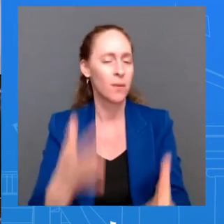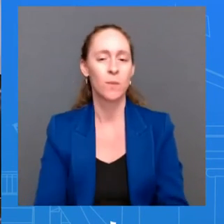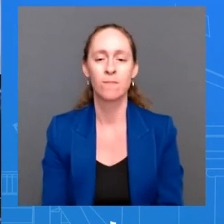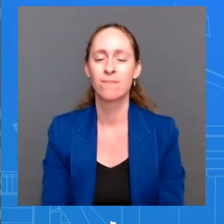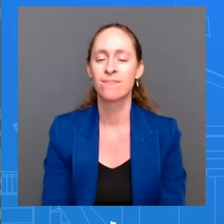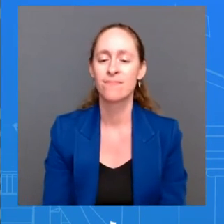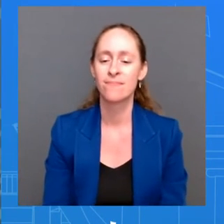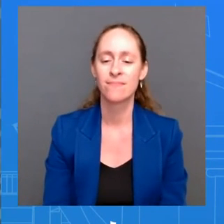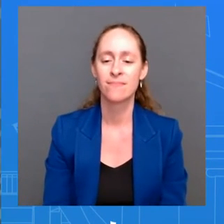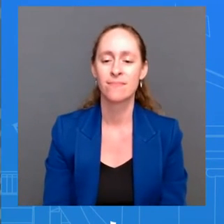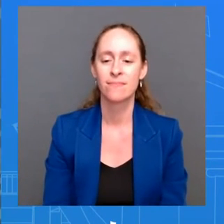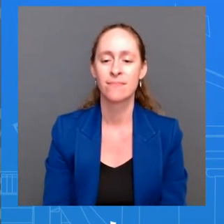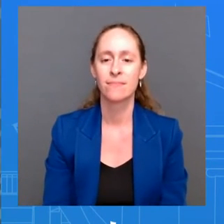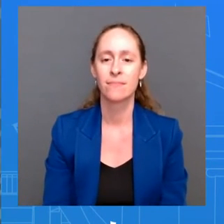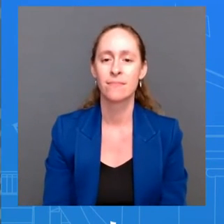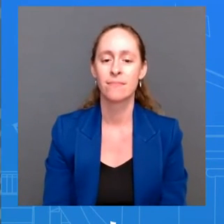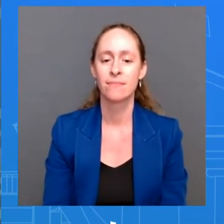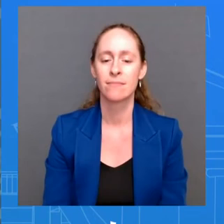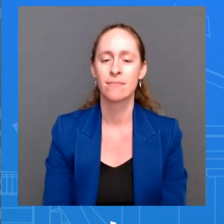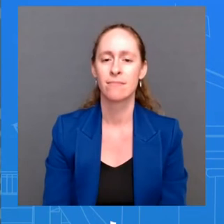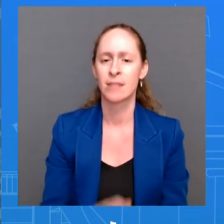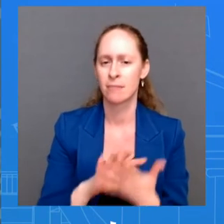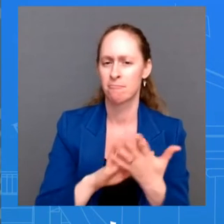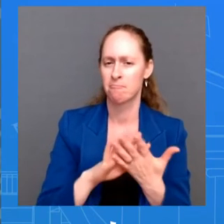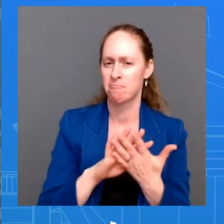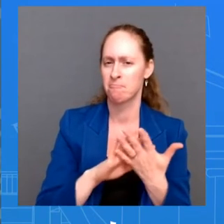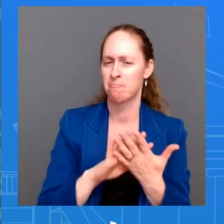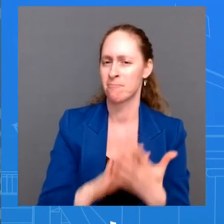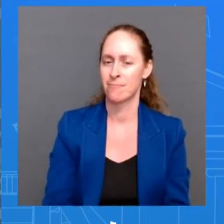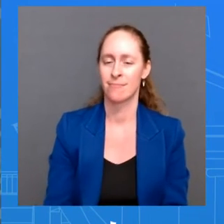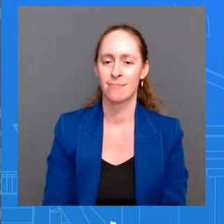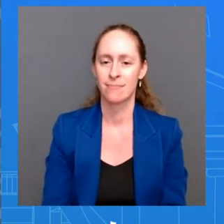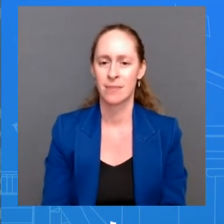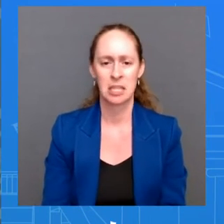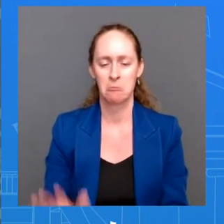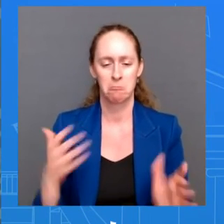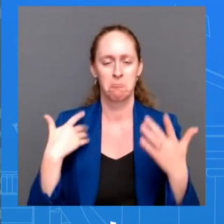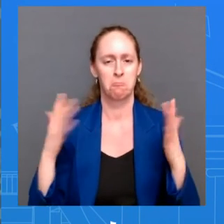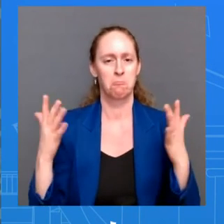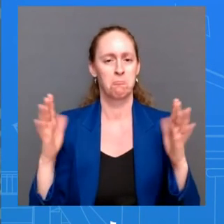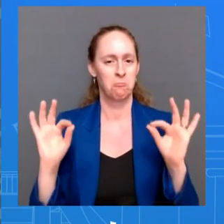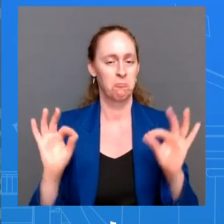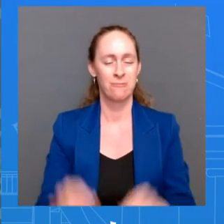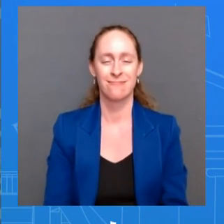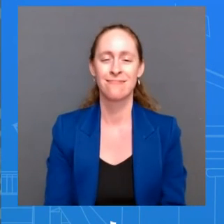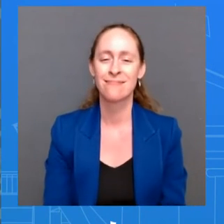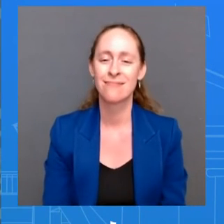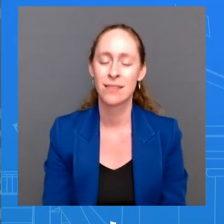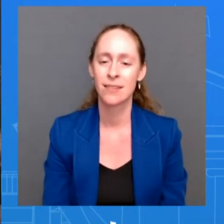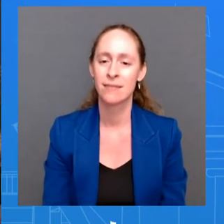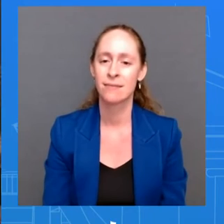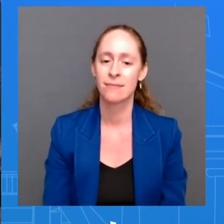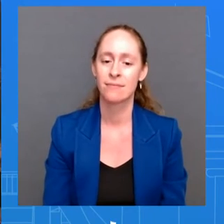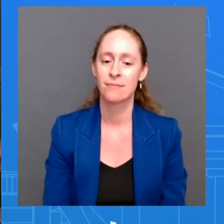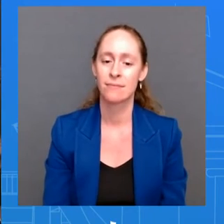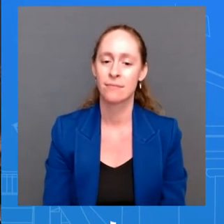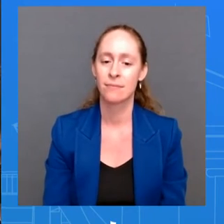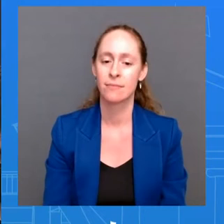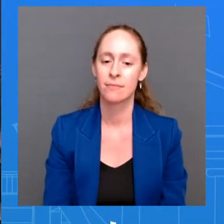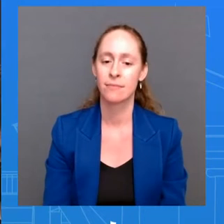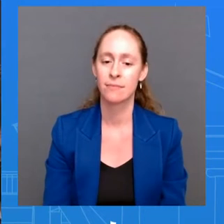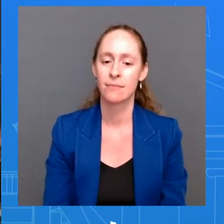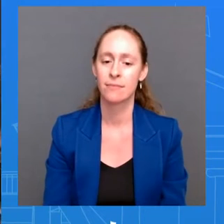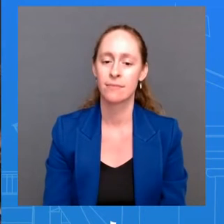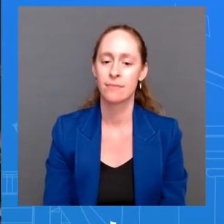example. I'm just going to leave it there. Go ahead. Thanks, Craig. Two questions for you. One, has President Biden been tested for COVID since